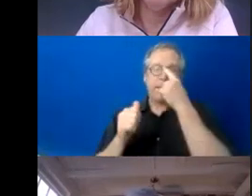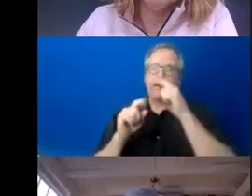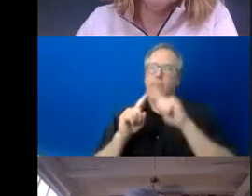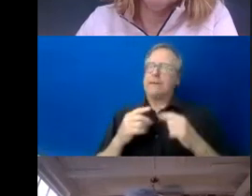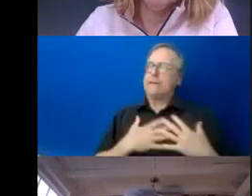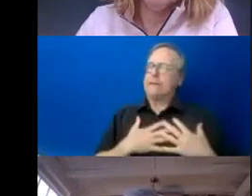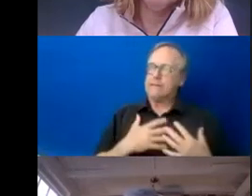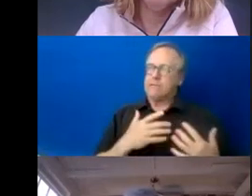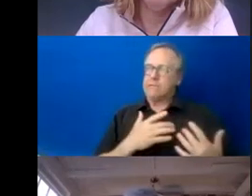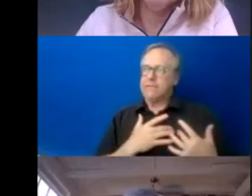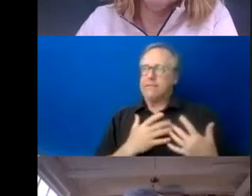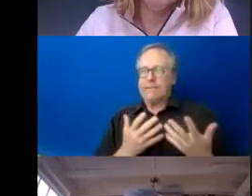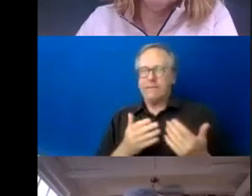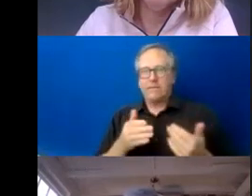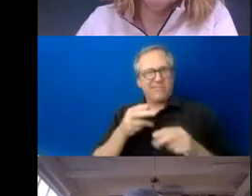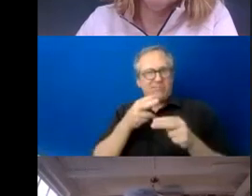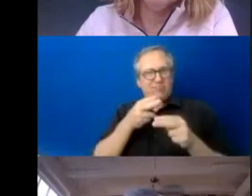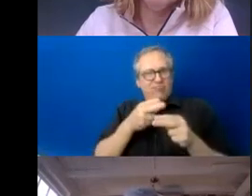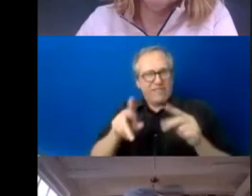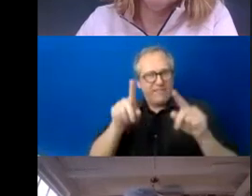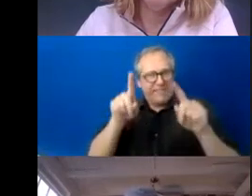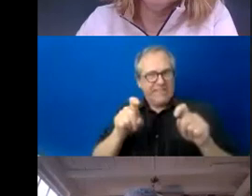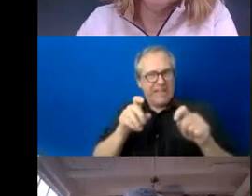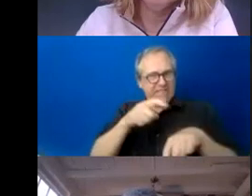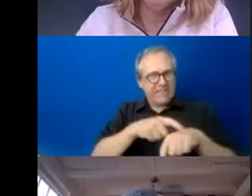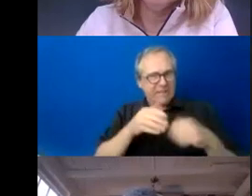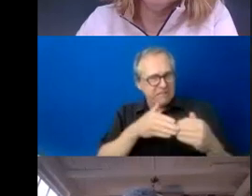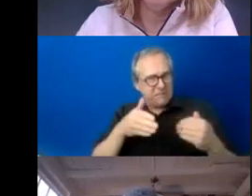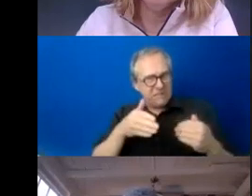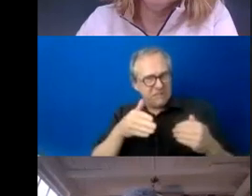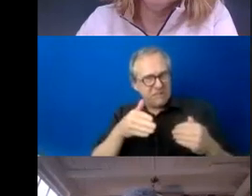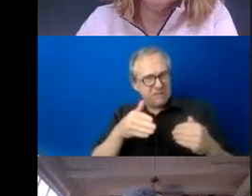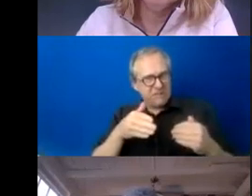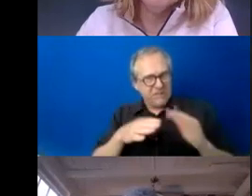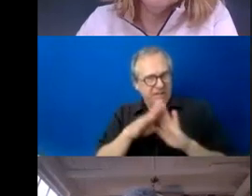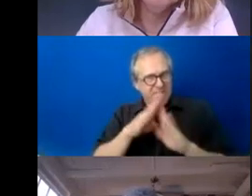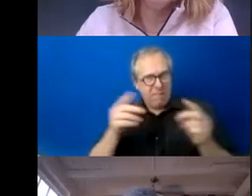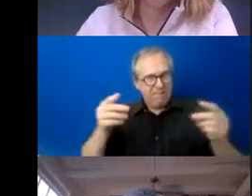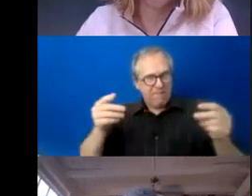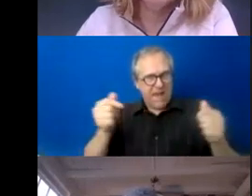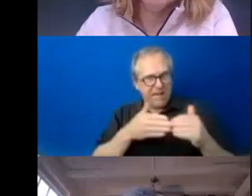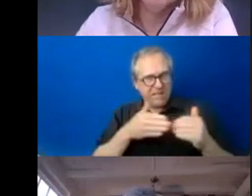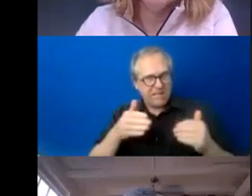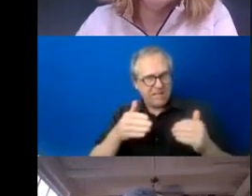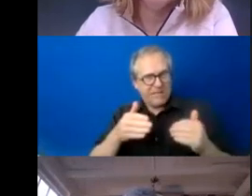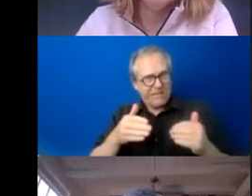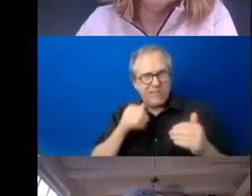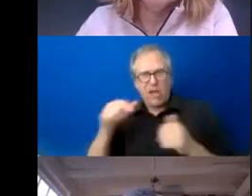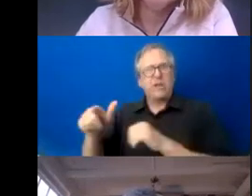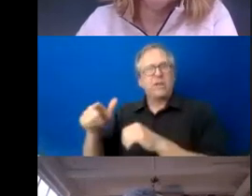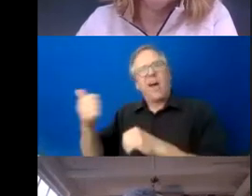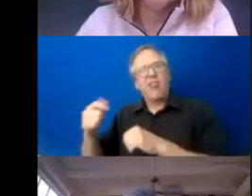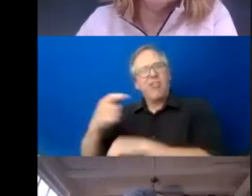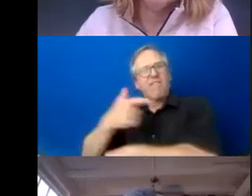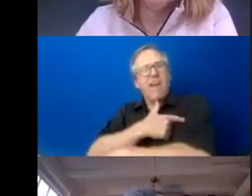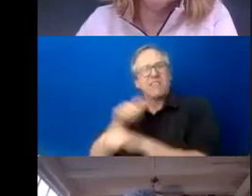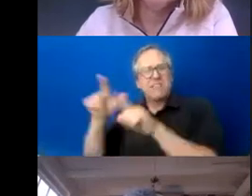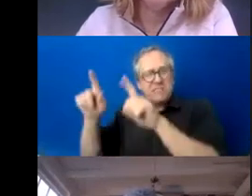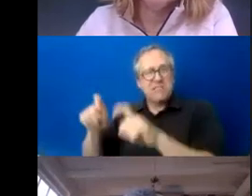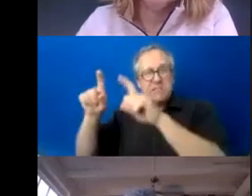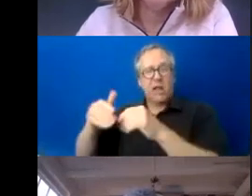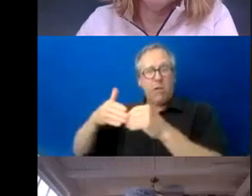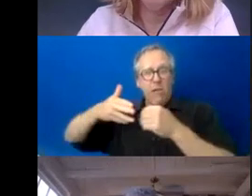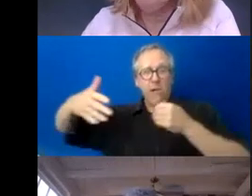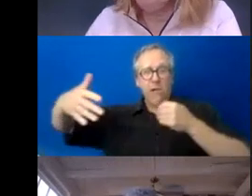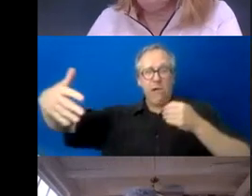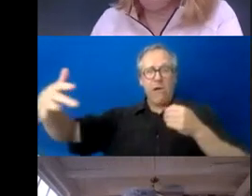doing the due diligence, basically on the quickness, of the trials and the vaccine.